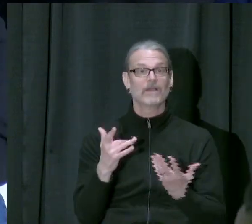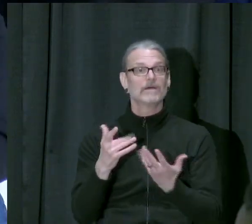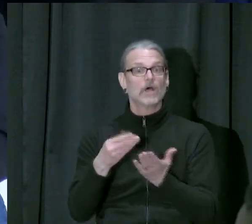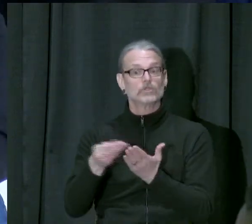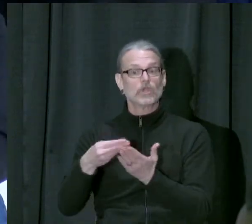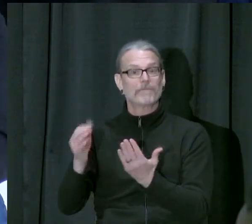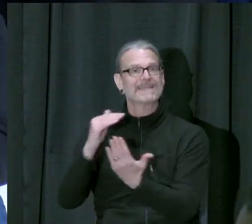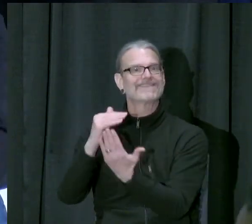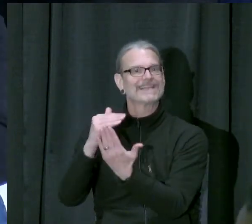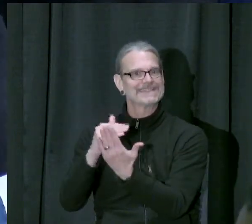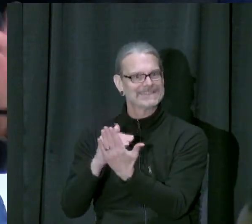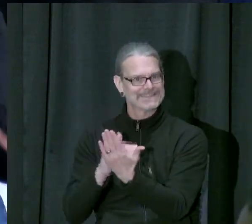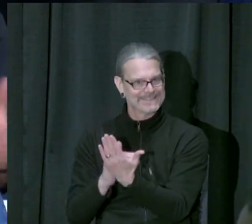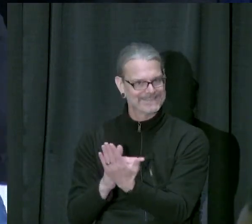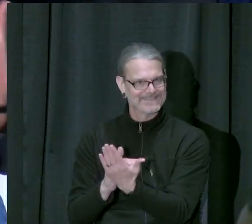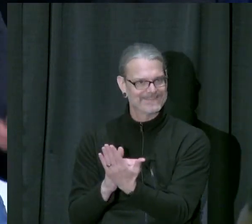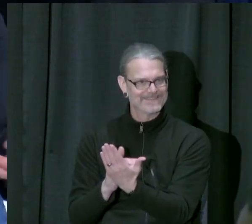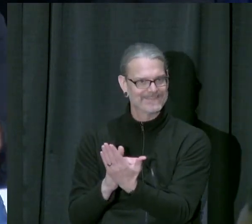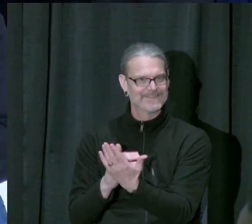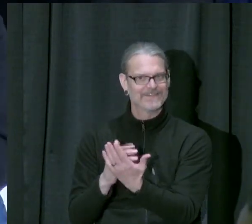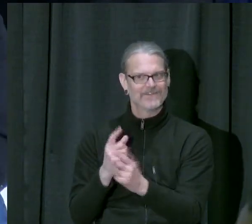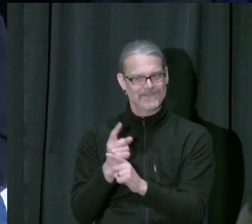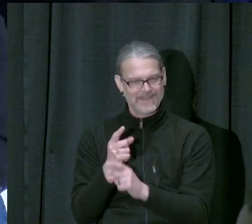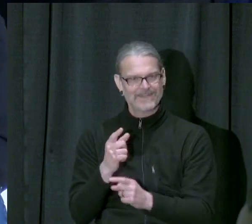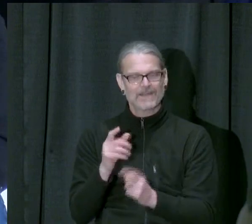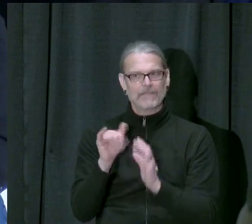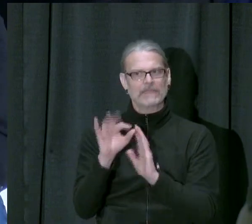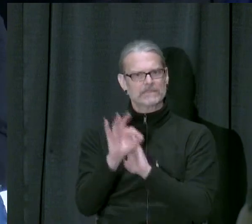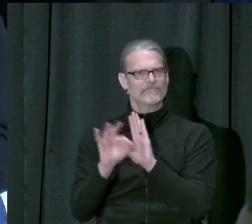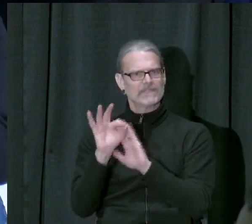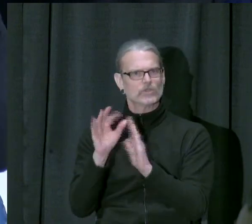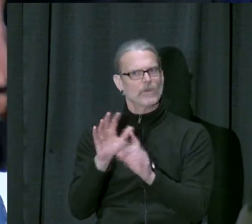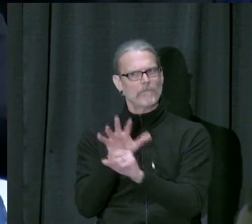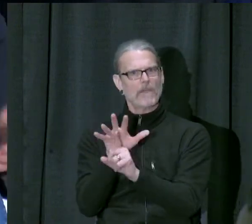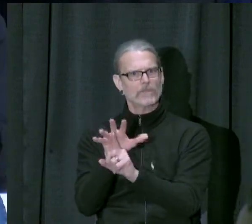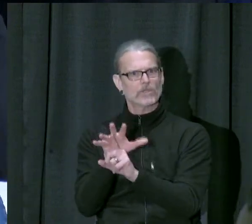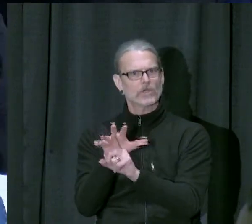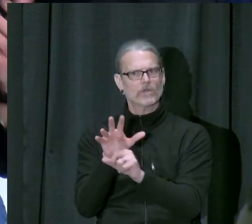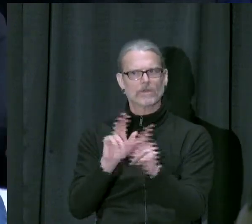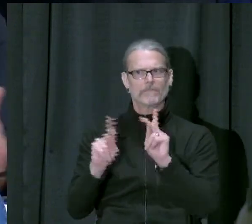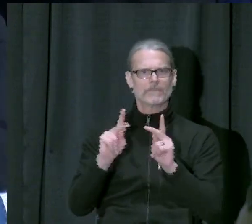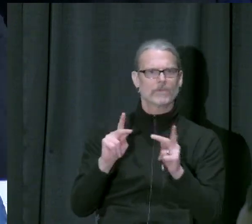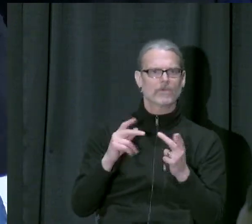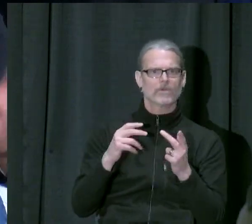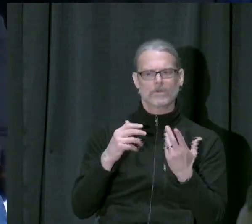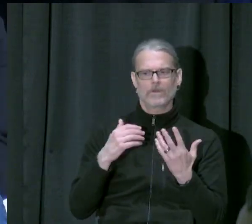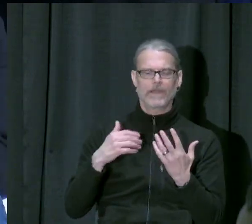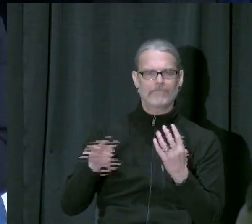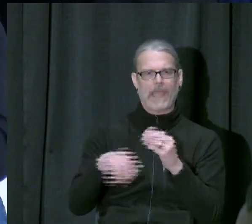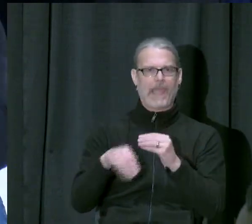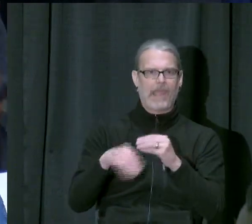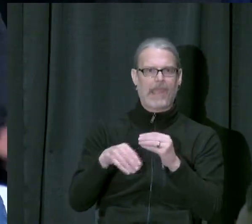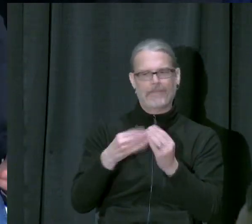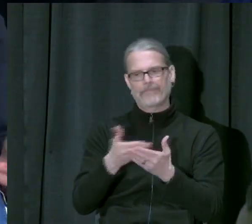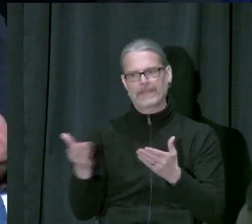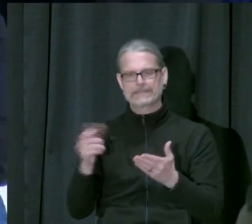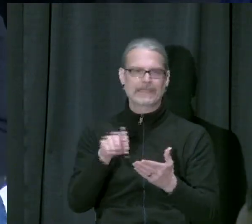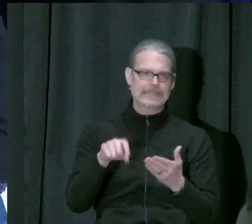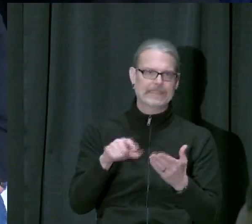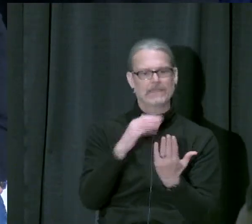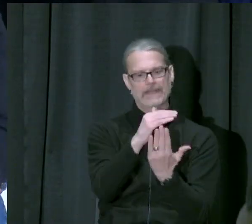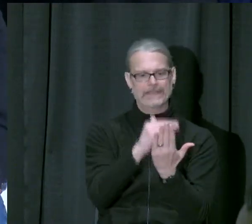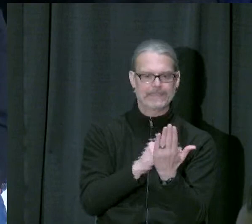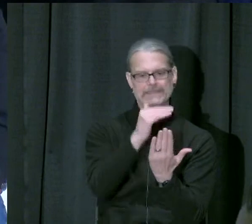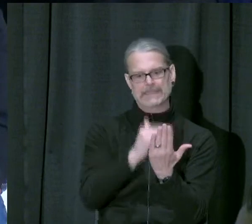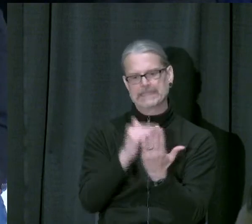lists. So we know that's a feature that is very popular with customers. They add items to their list all the time. They beat any kind of list that they